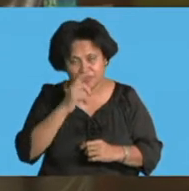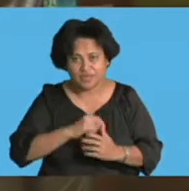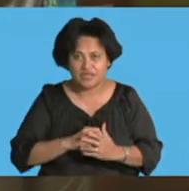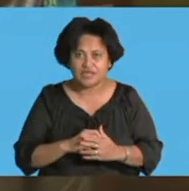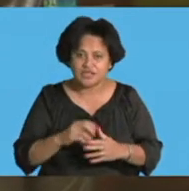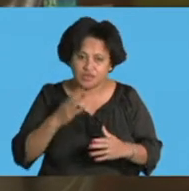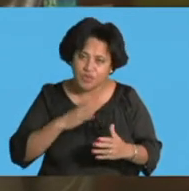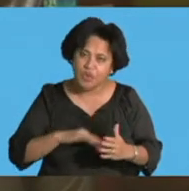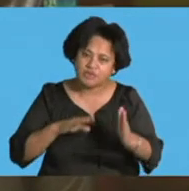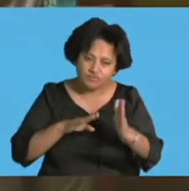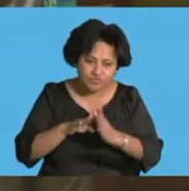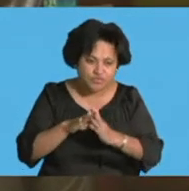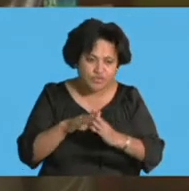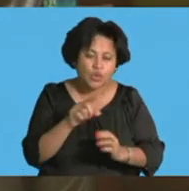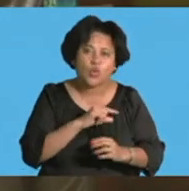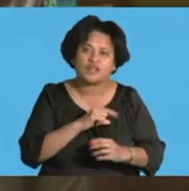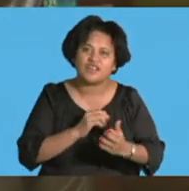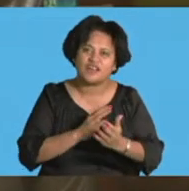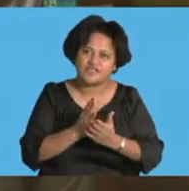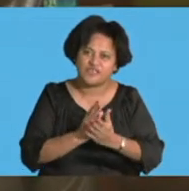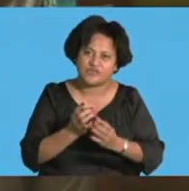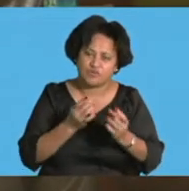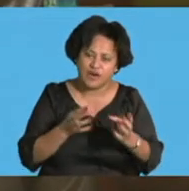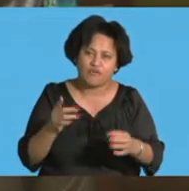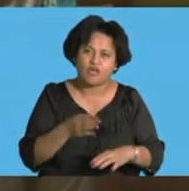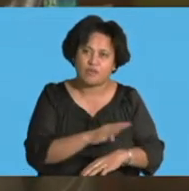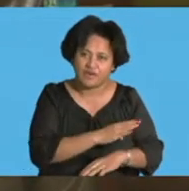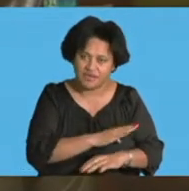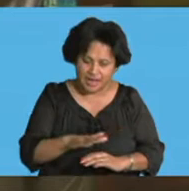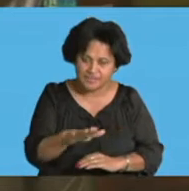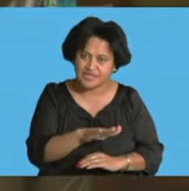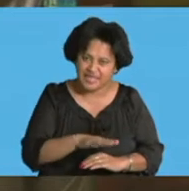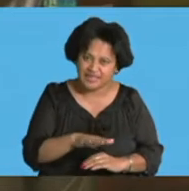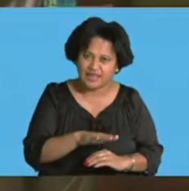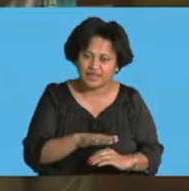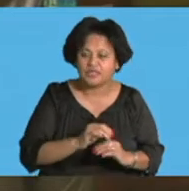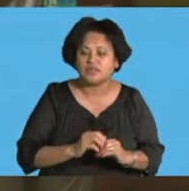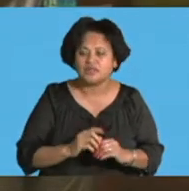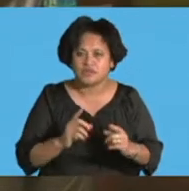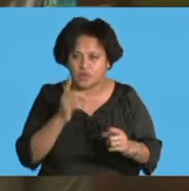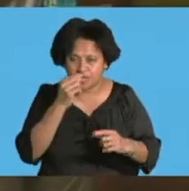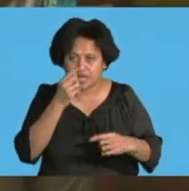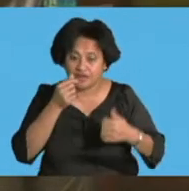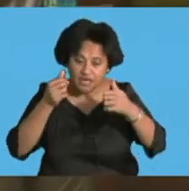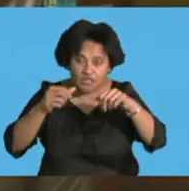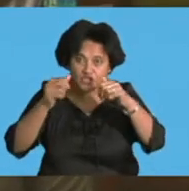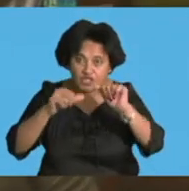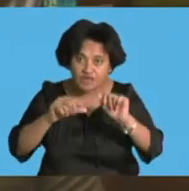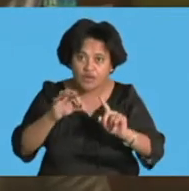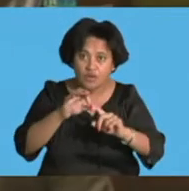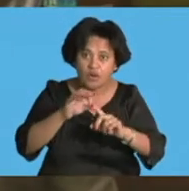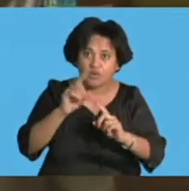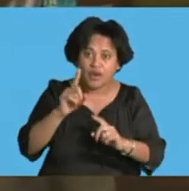quantity and quality of services provided in the maritime transport sector to achieve the target stipulated in the 5-year